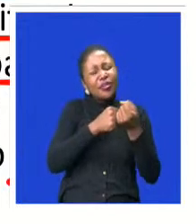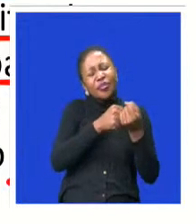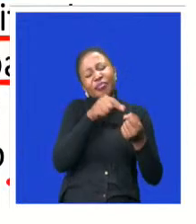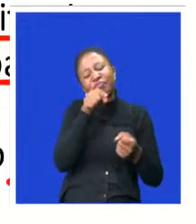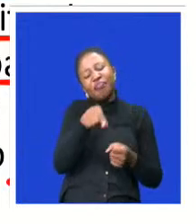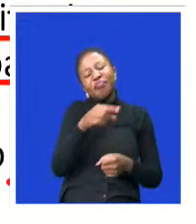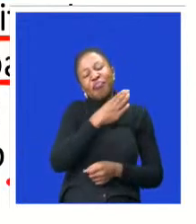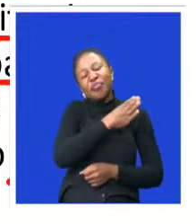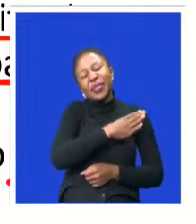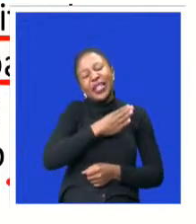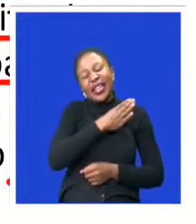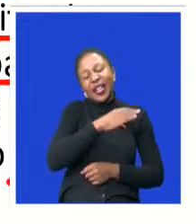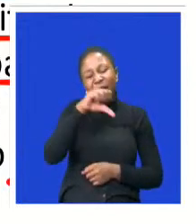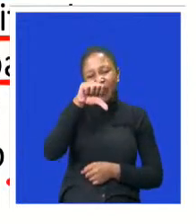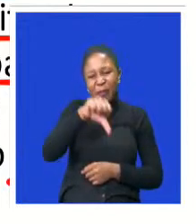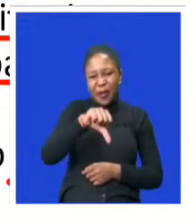children.